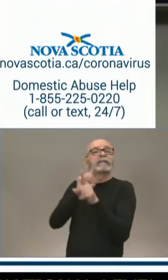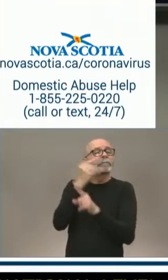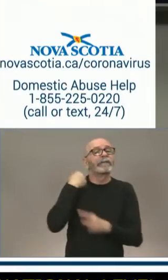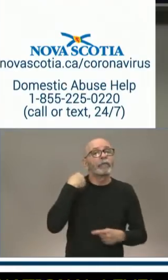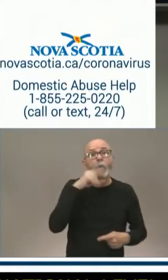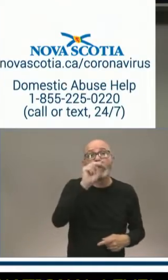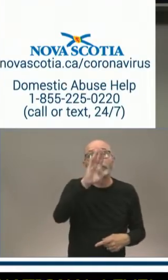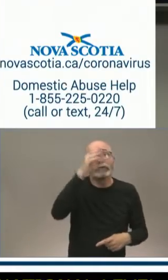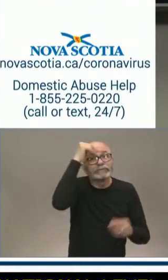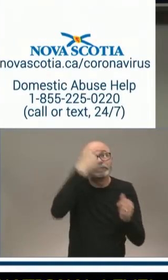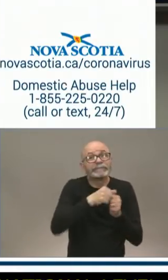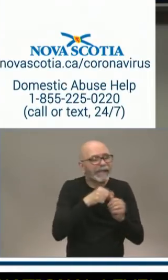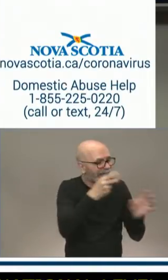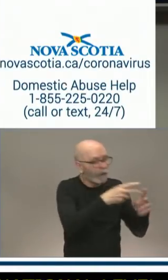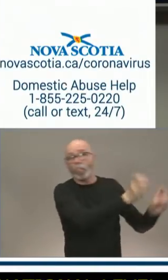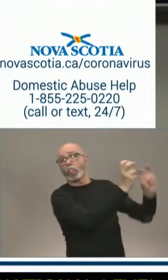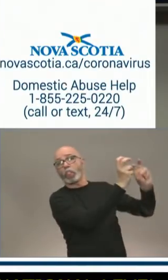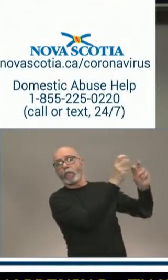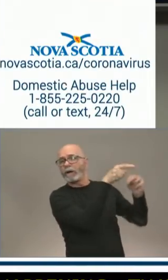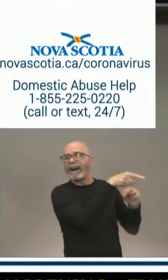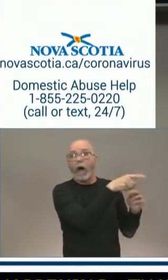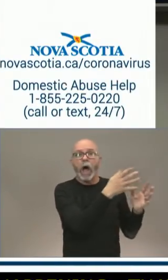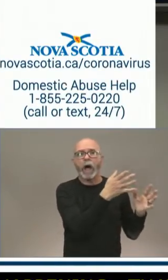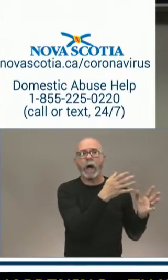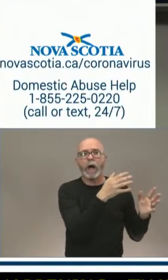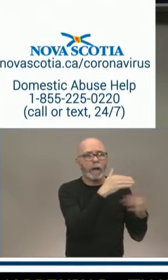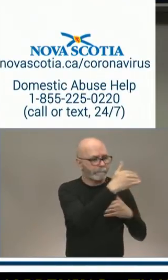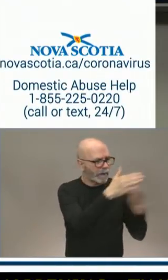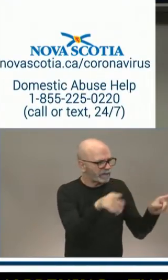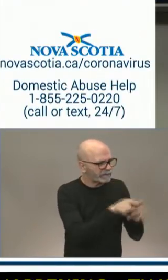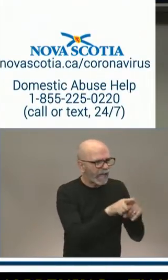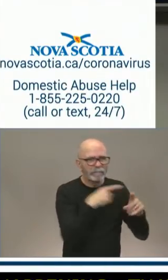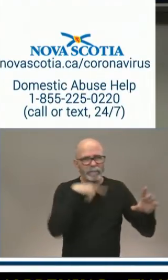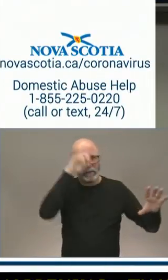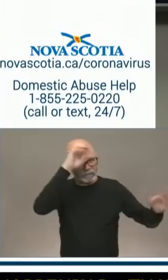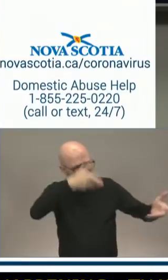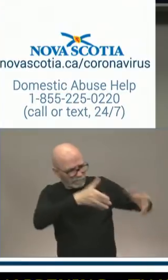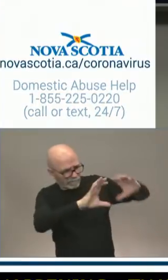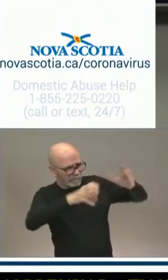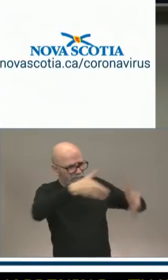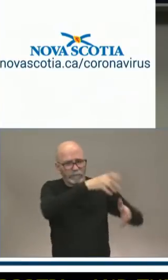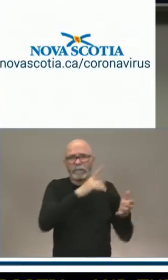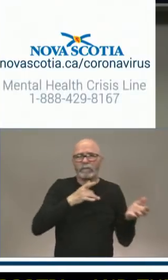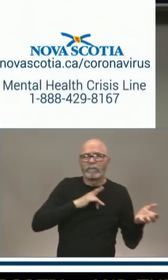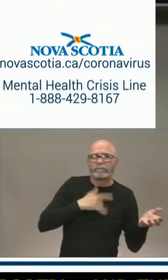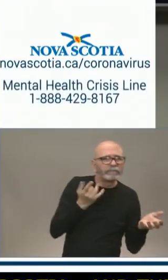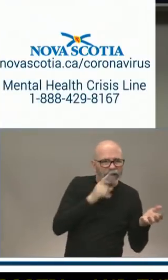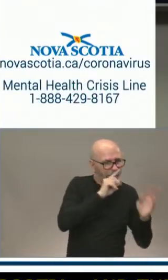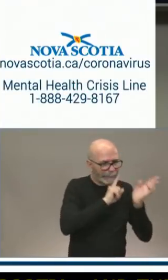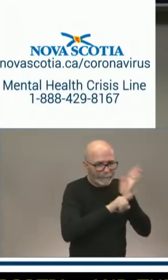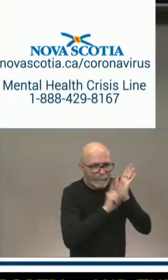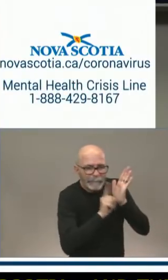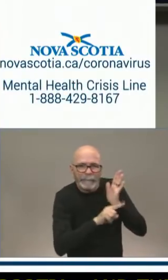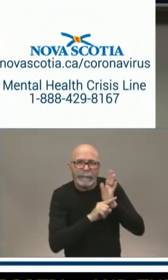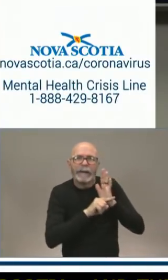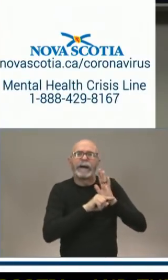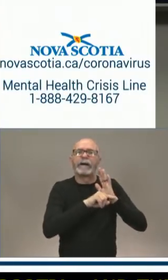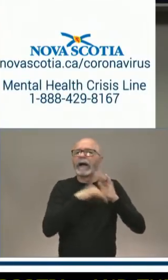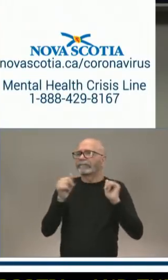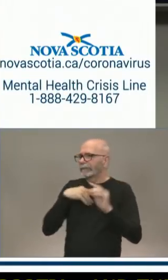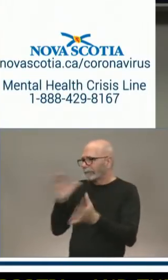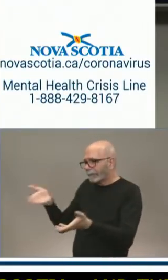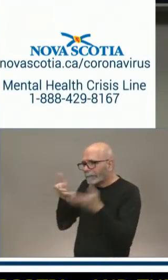events that link back to the same batch of vaccine. So they're doing the same assessment of looking for signals of